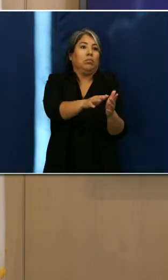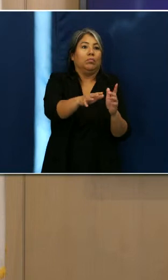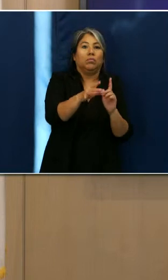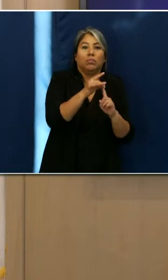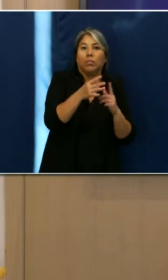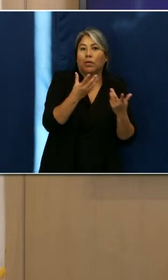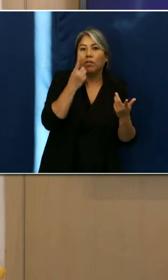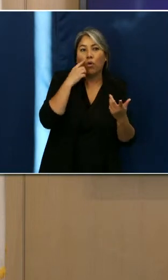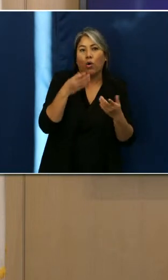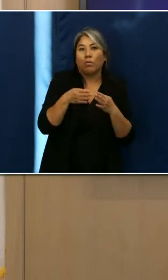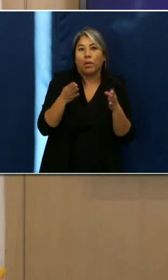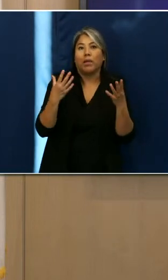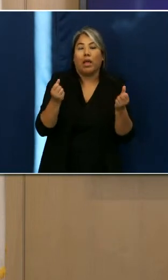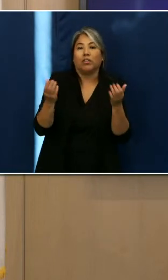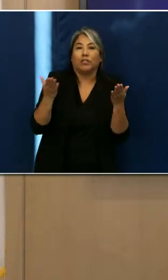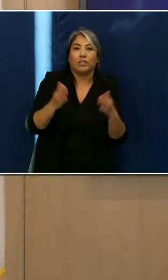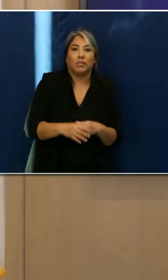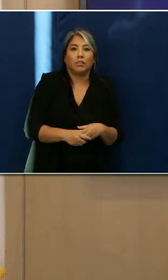purposes.